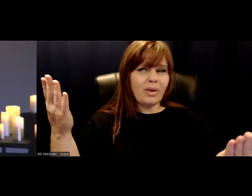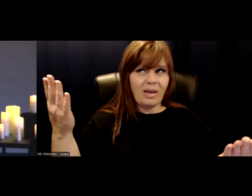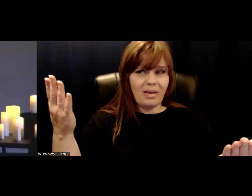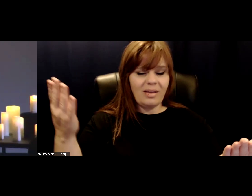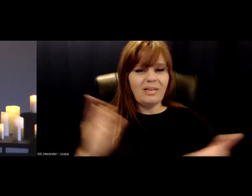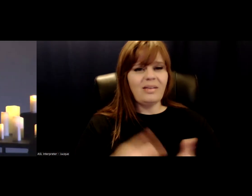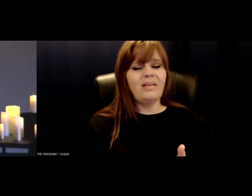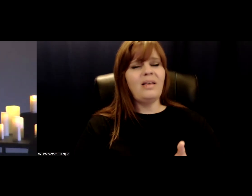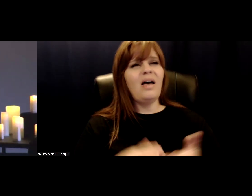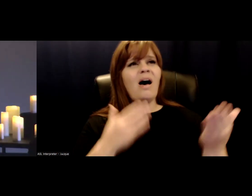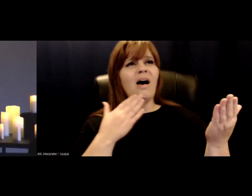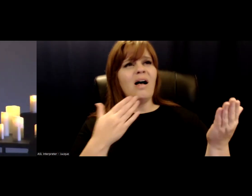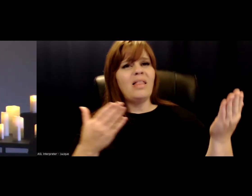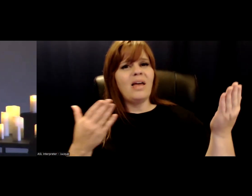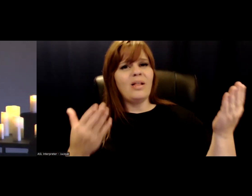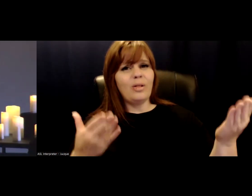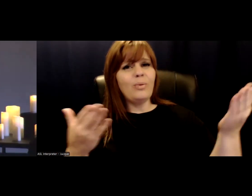hallelujah,